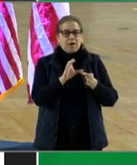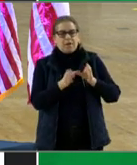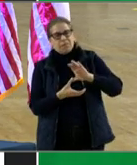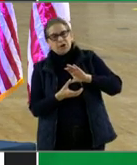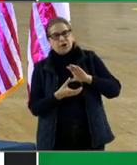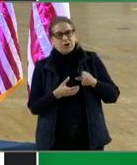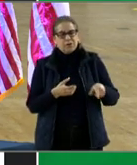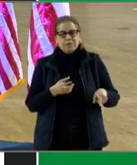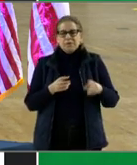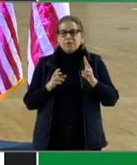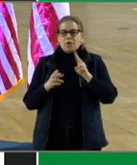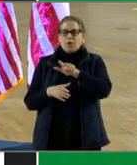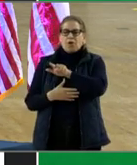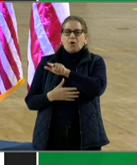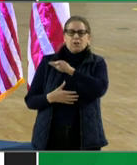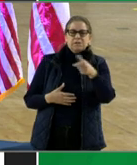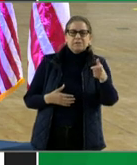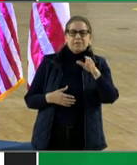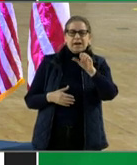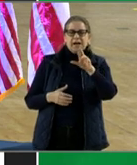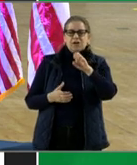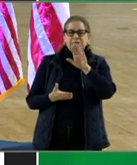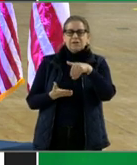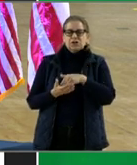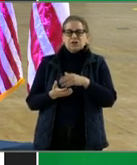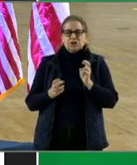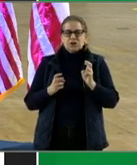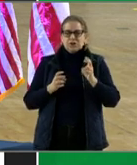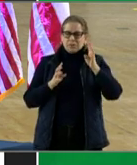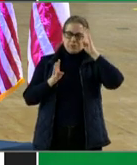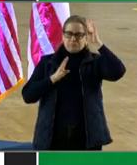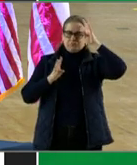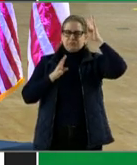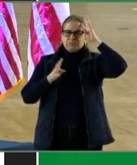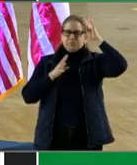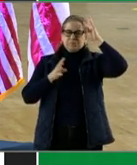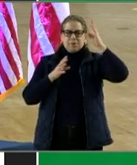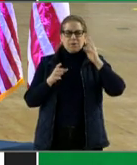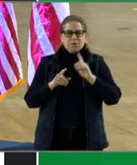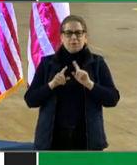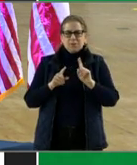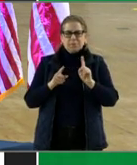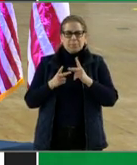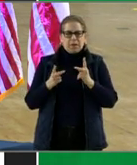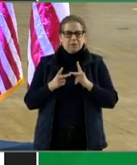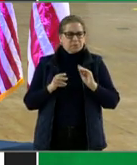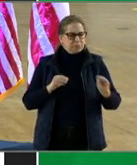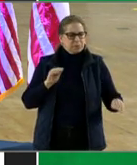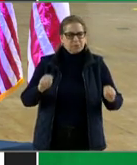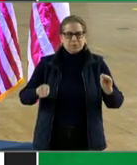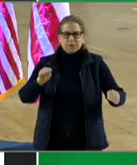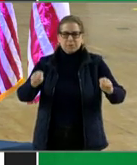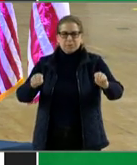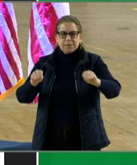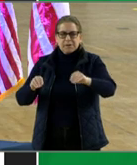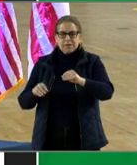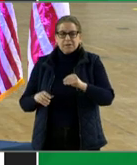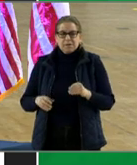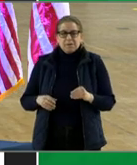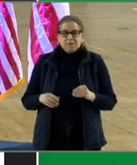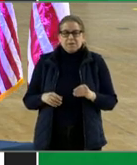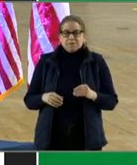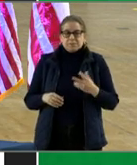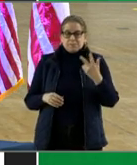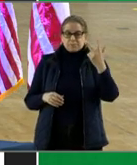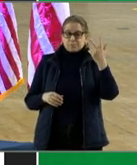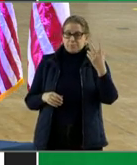the medical surge capacity in the district. So as the mayor has highlighted, we've already identified 3/4 of the additional